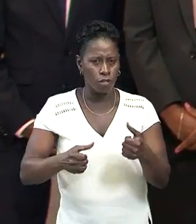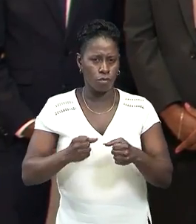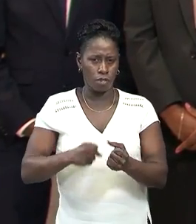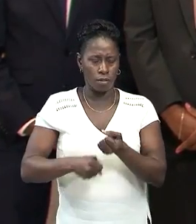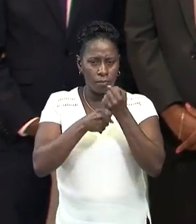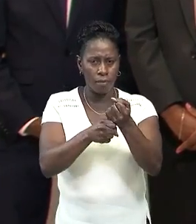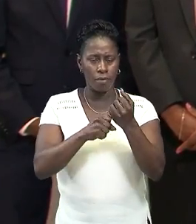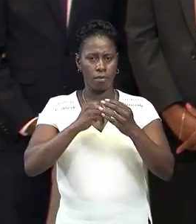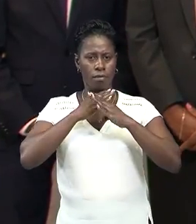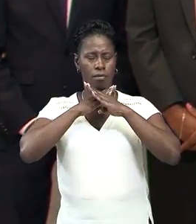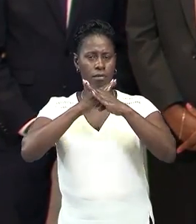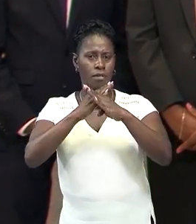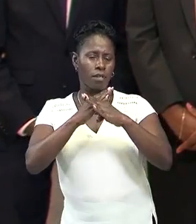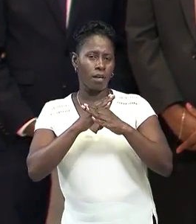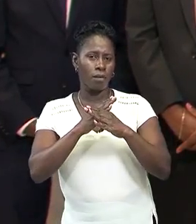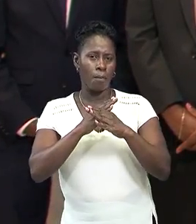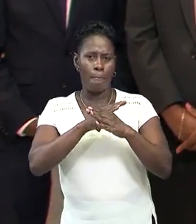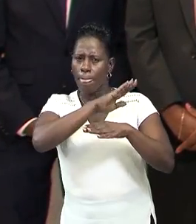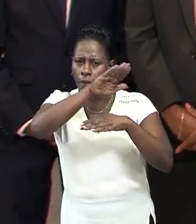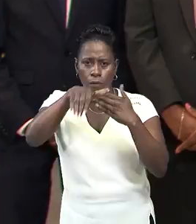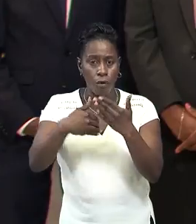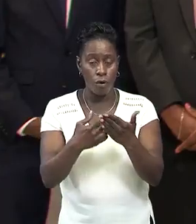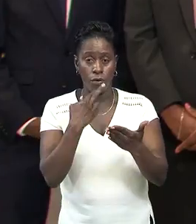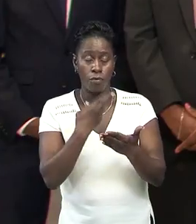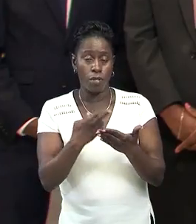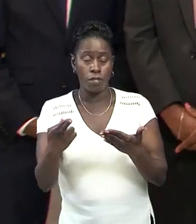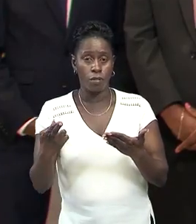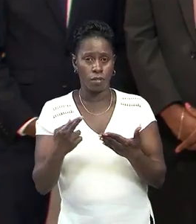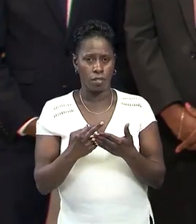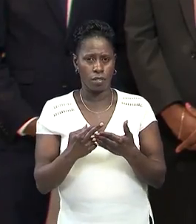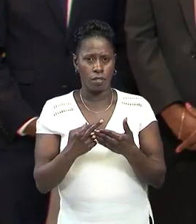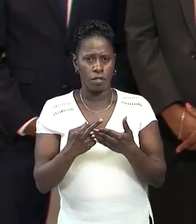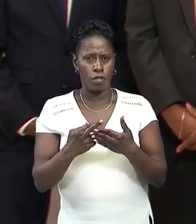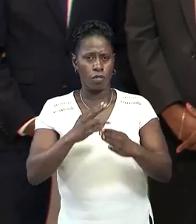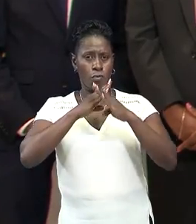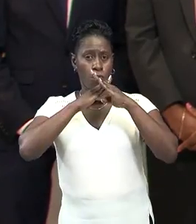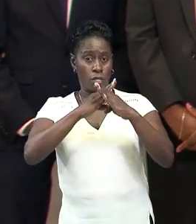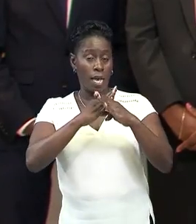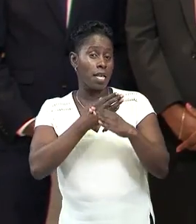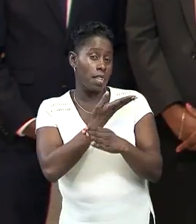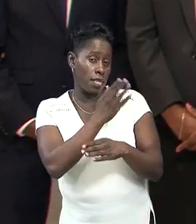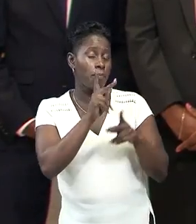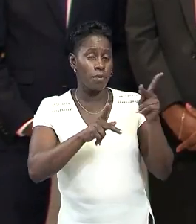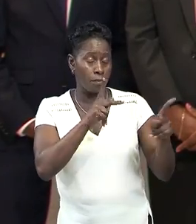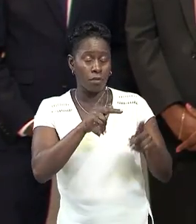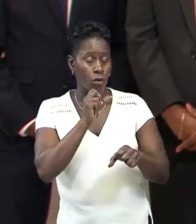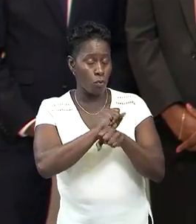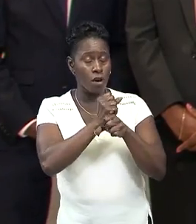protect, and all resources to protect our frontline professionals.